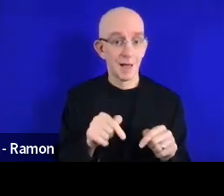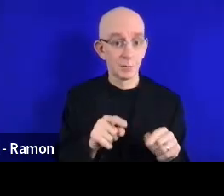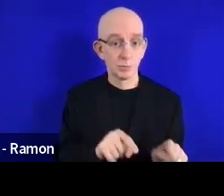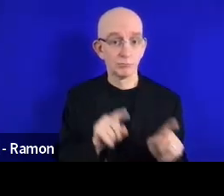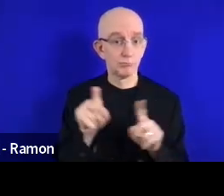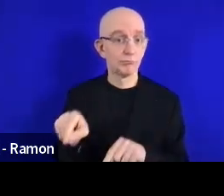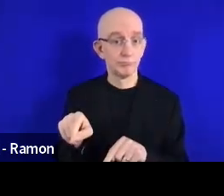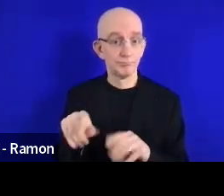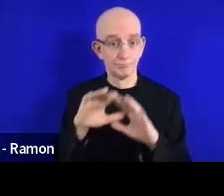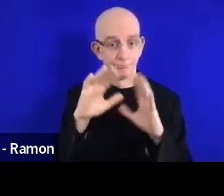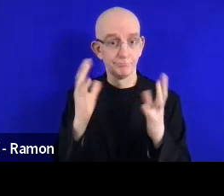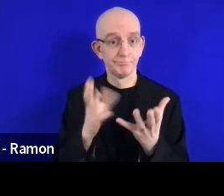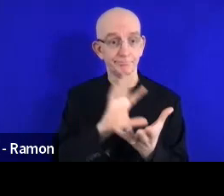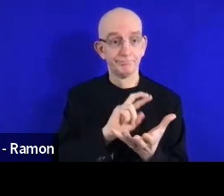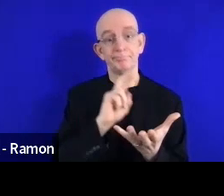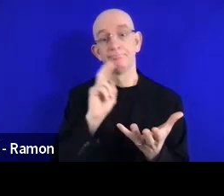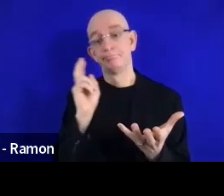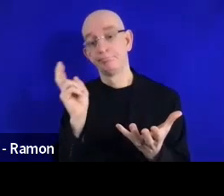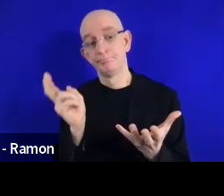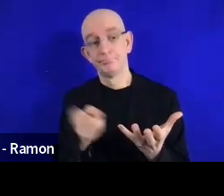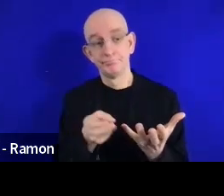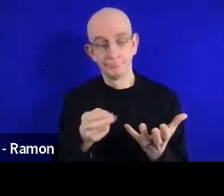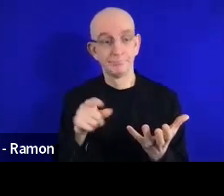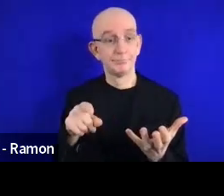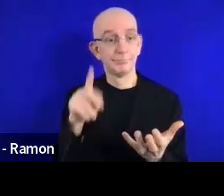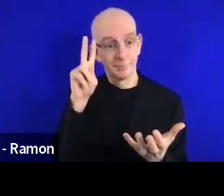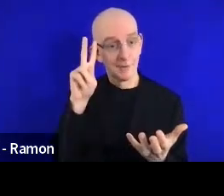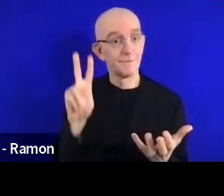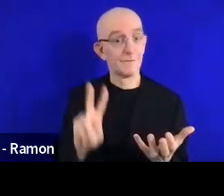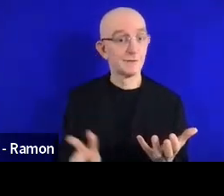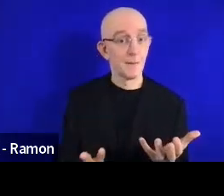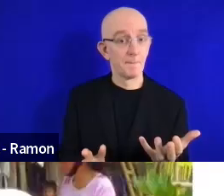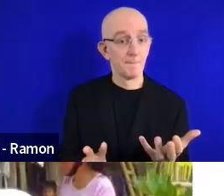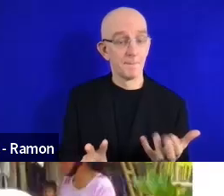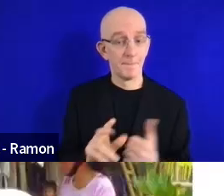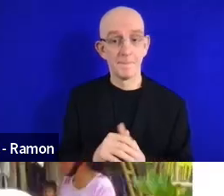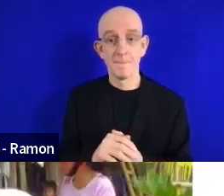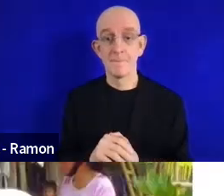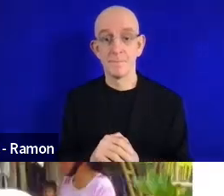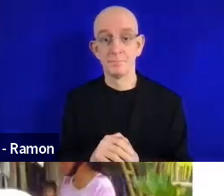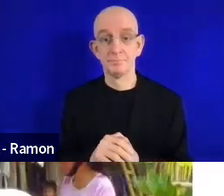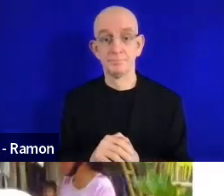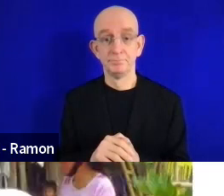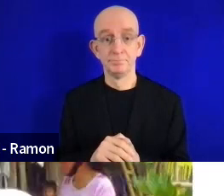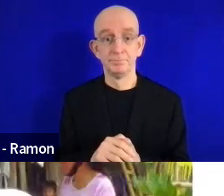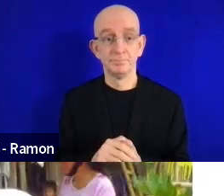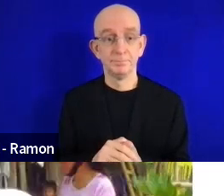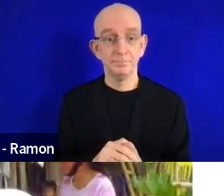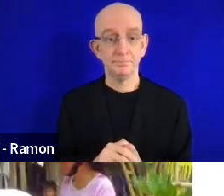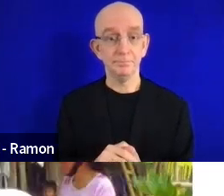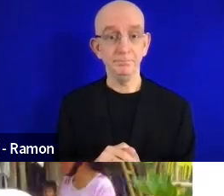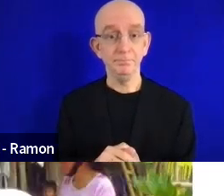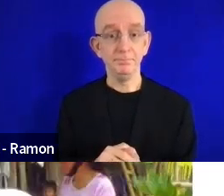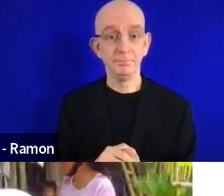Age Vietnam. She's going to be exploring an exciting model in Vietnam, which really helps facilitate inclusive